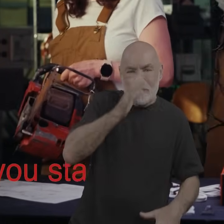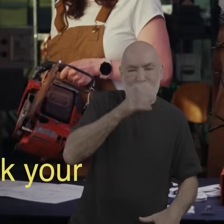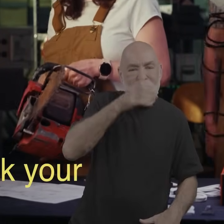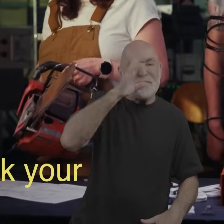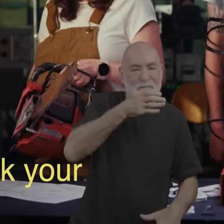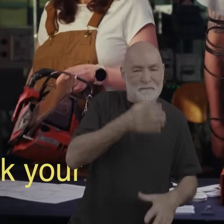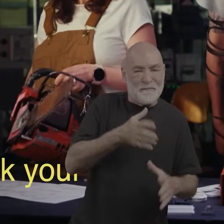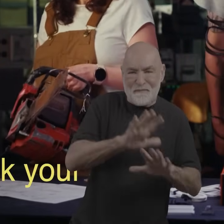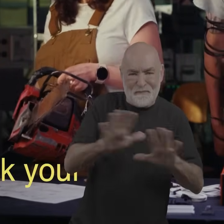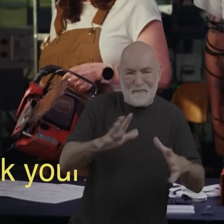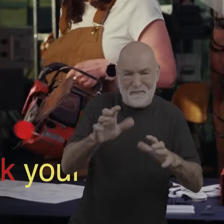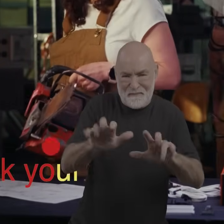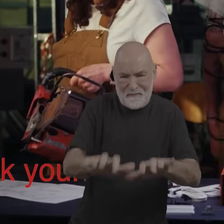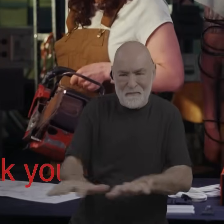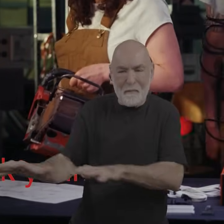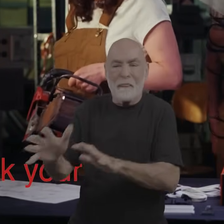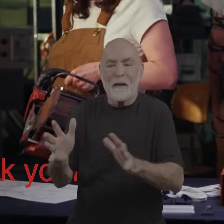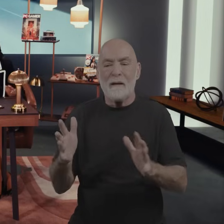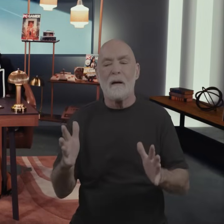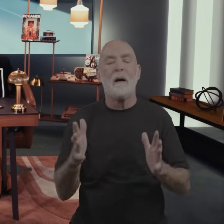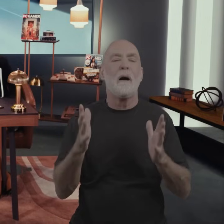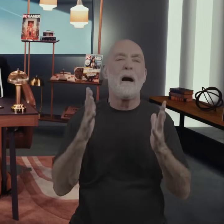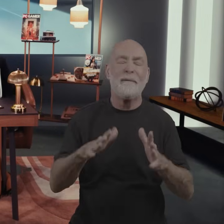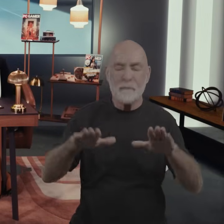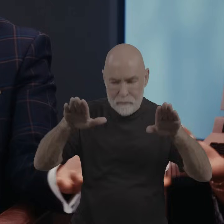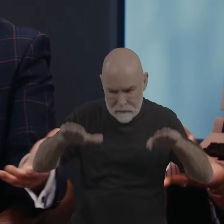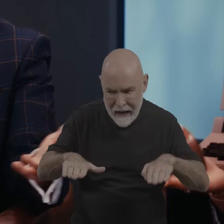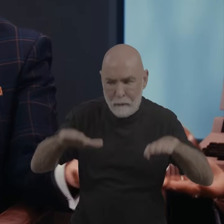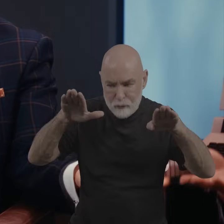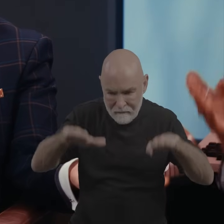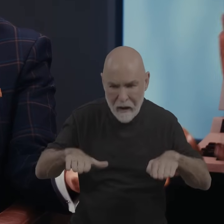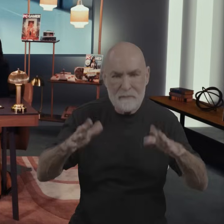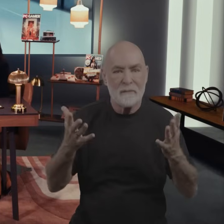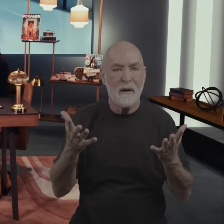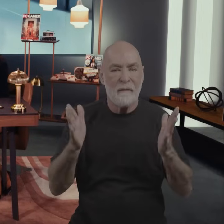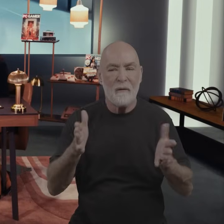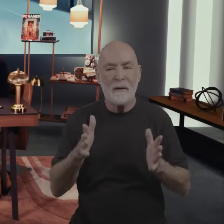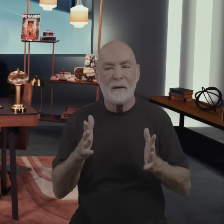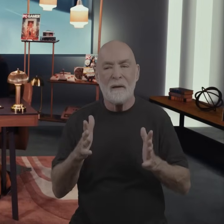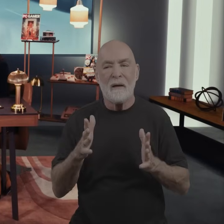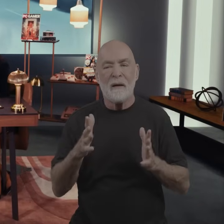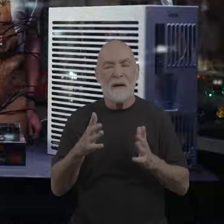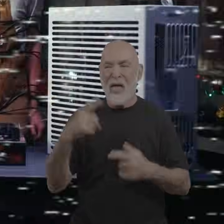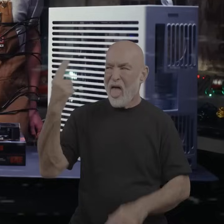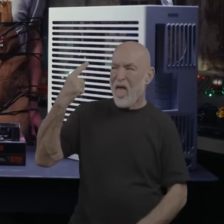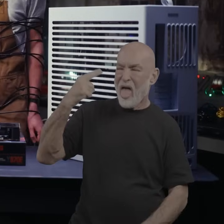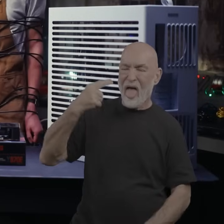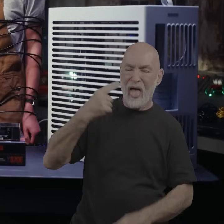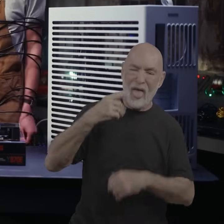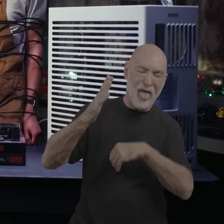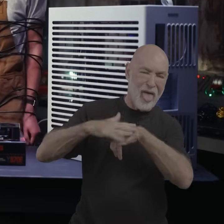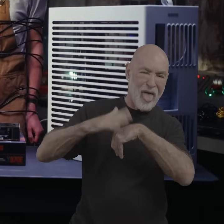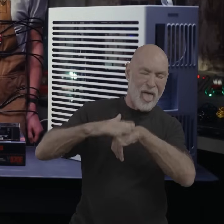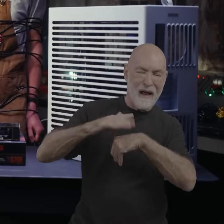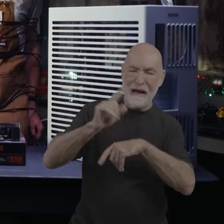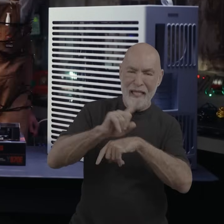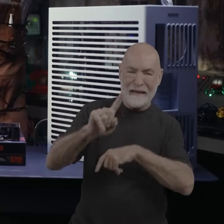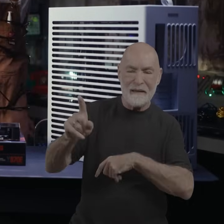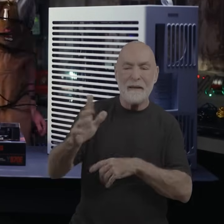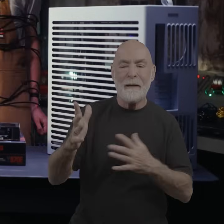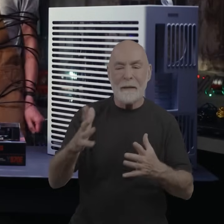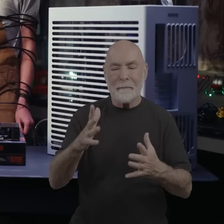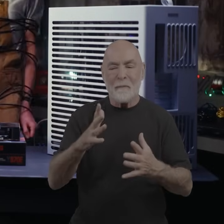you start, or computer spirits drink your heart. He forgot the sacrifice. You have to do the sacrifice. You've got to do the sacrifice. Can we scold me